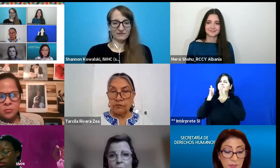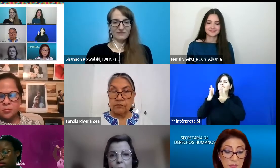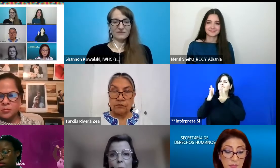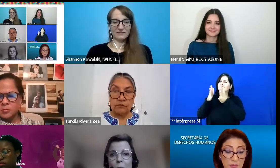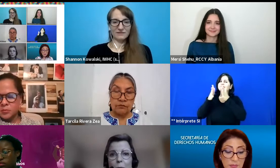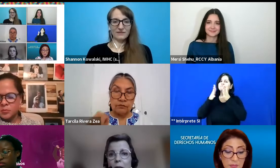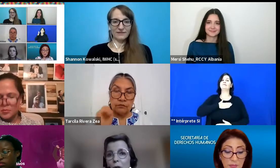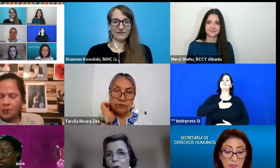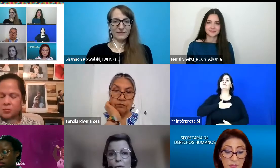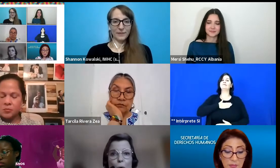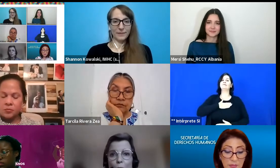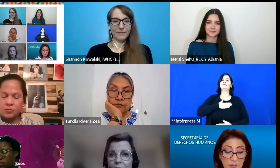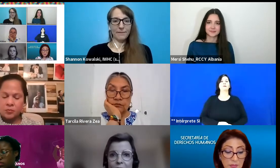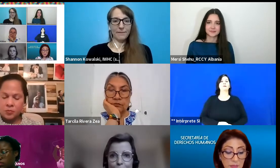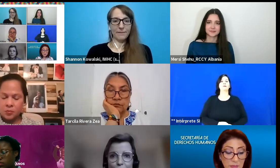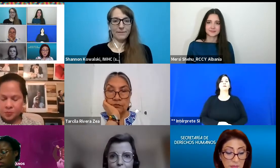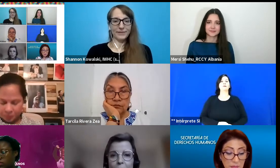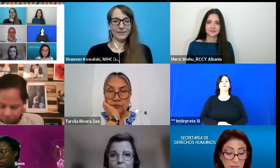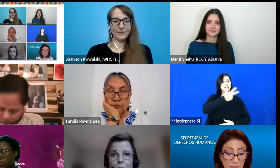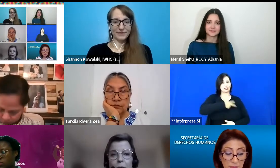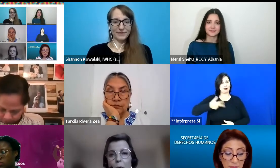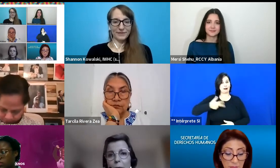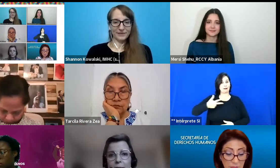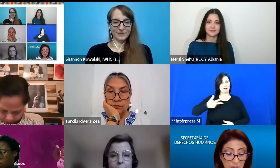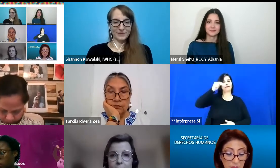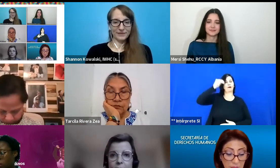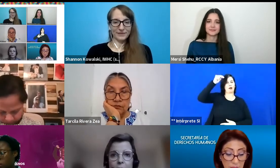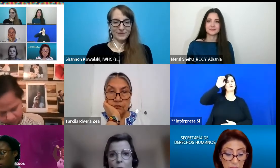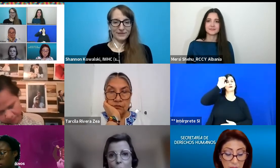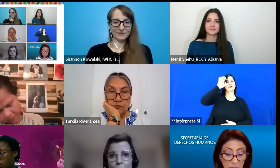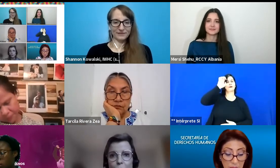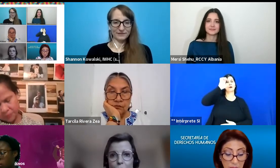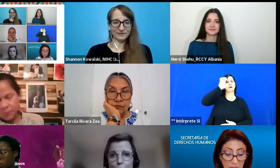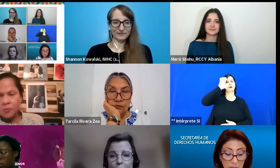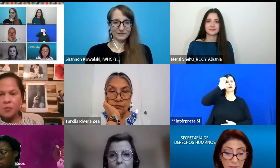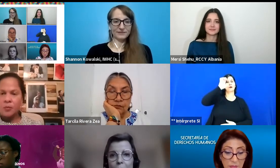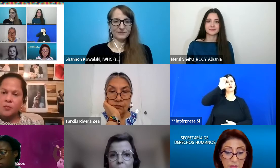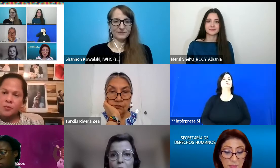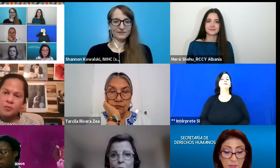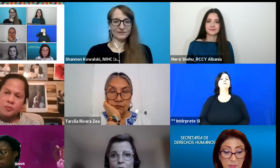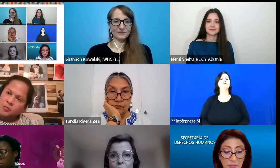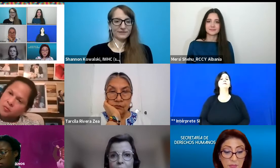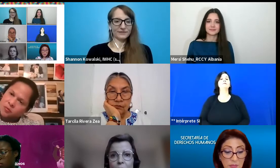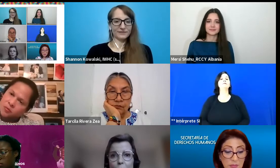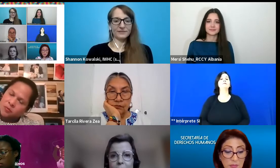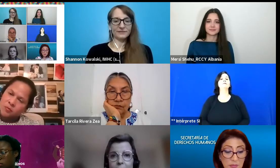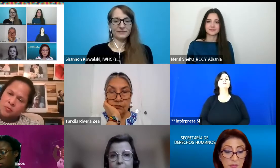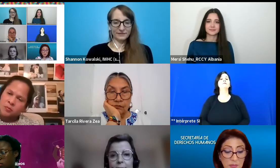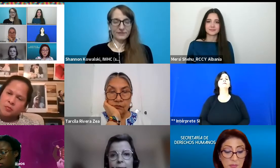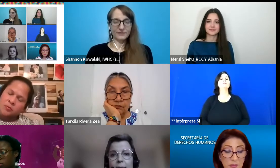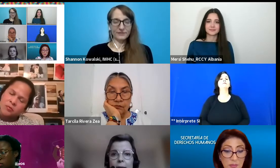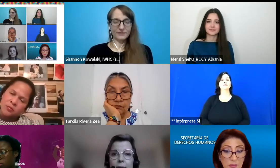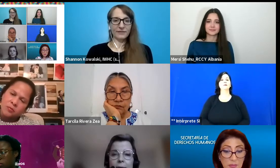might know, when we do all these benchmarks, we always say, oh, we do so well on gender